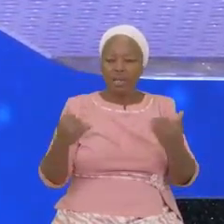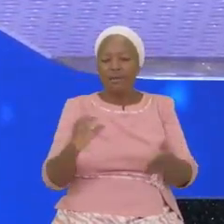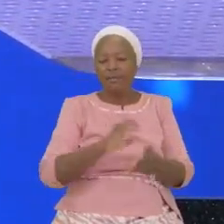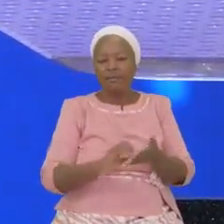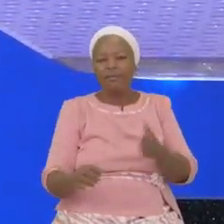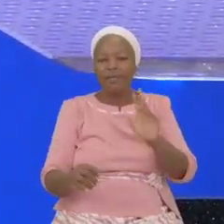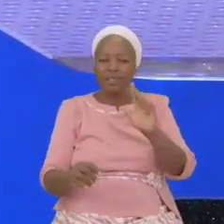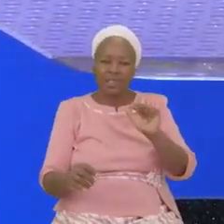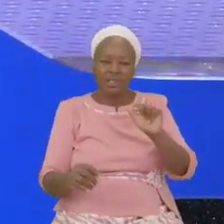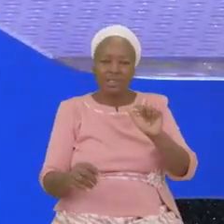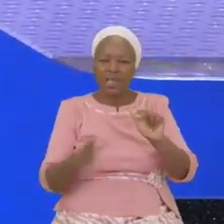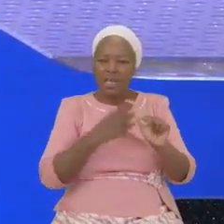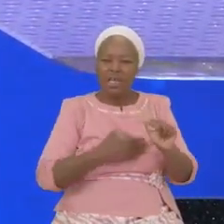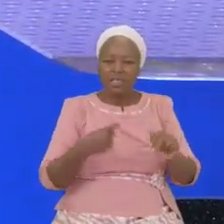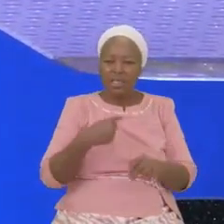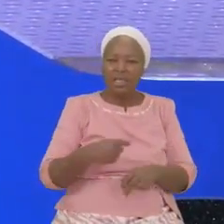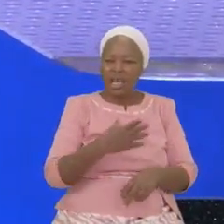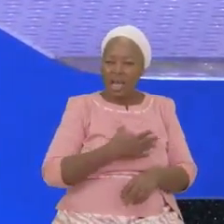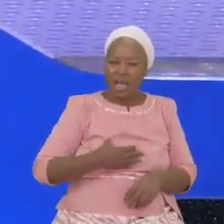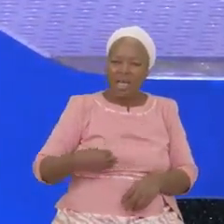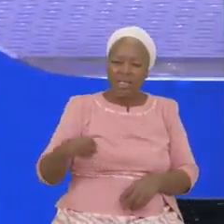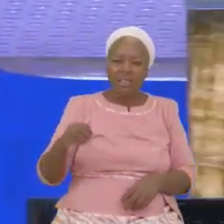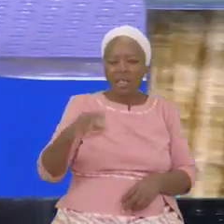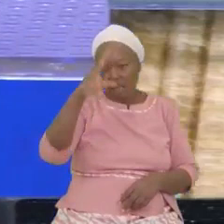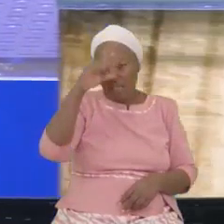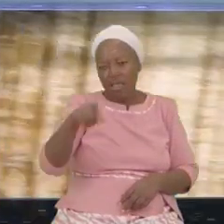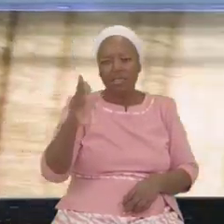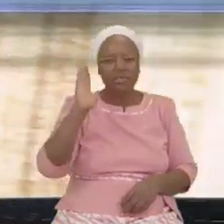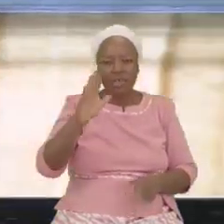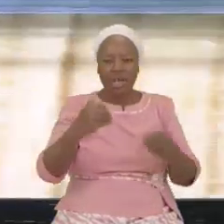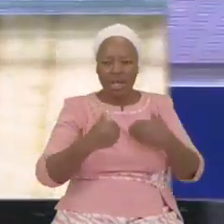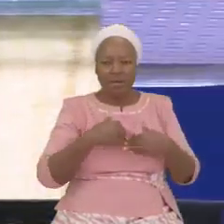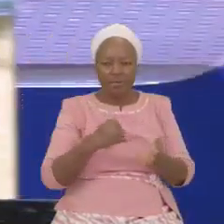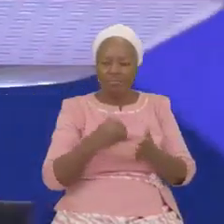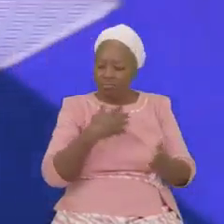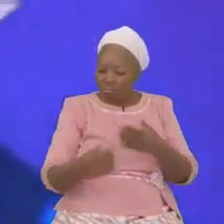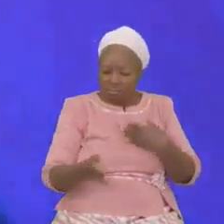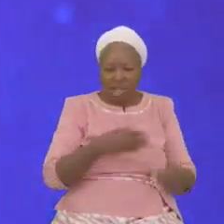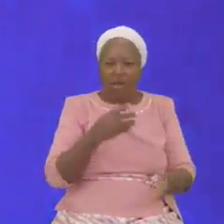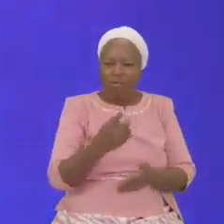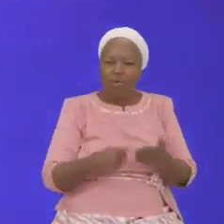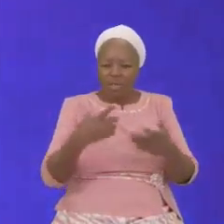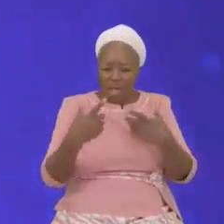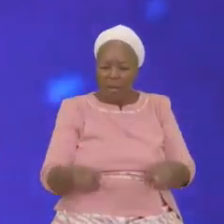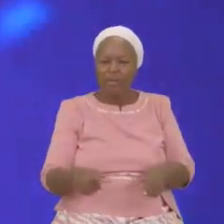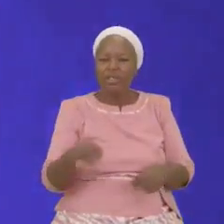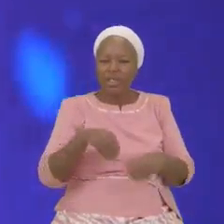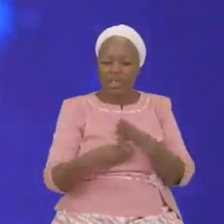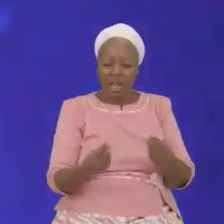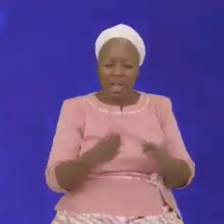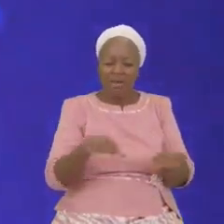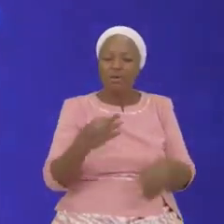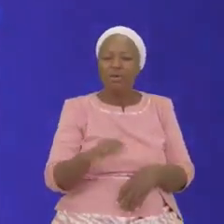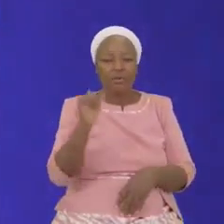13, and he shall have it. He shall have it. Whatever will be happening in the land of